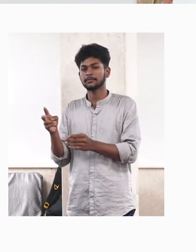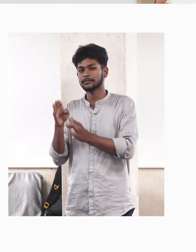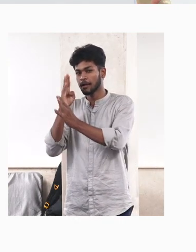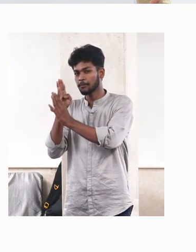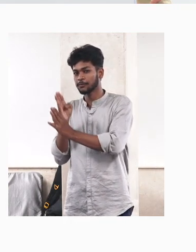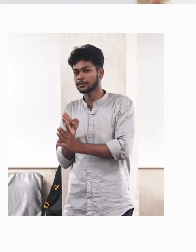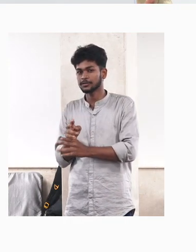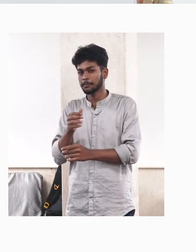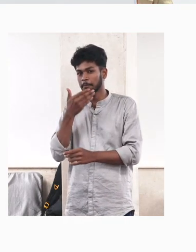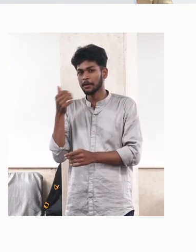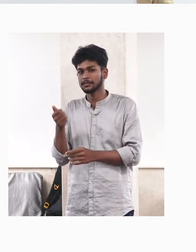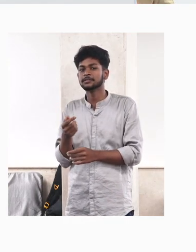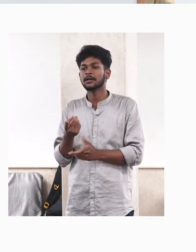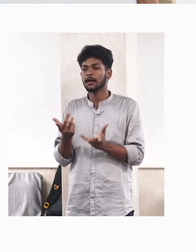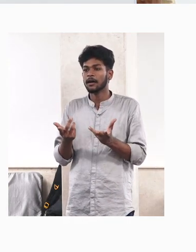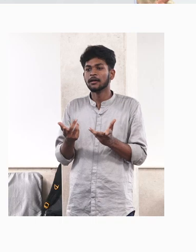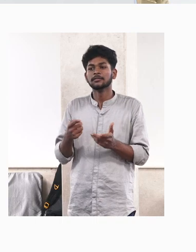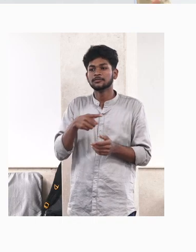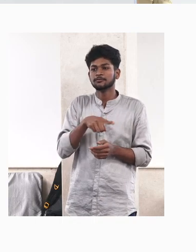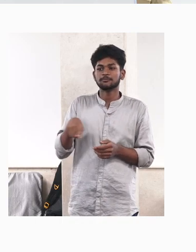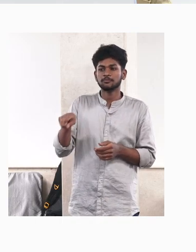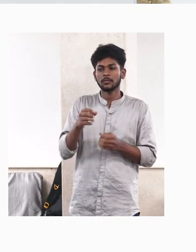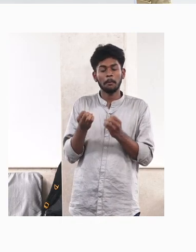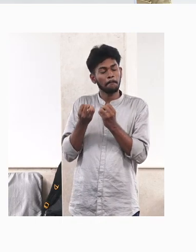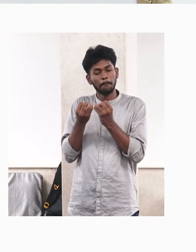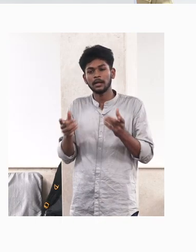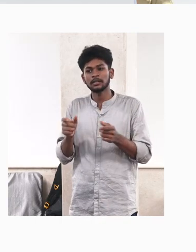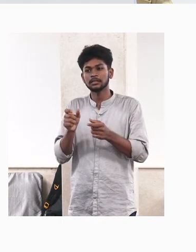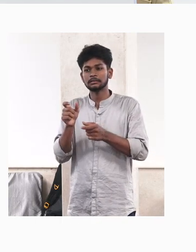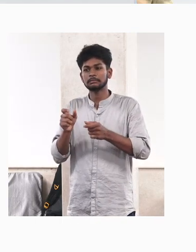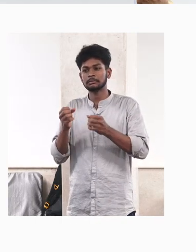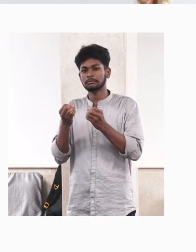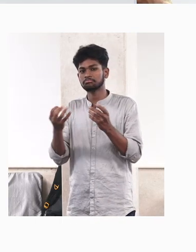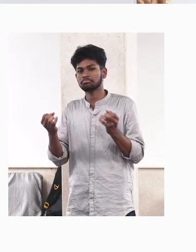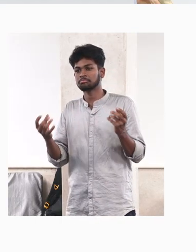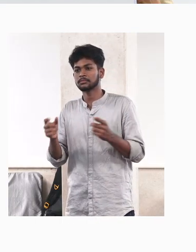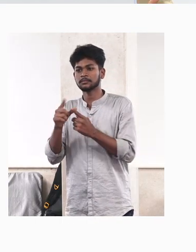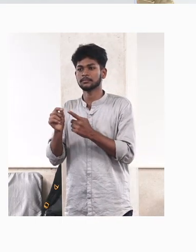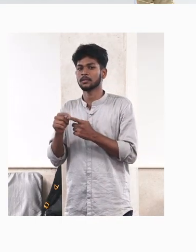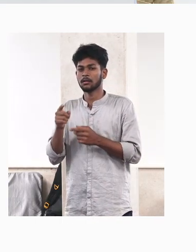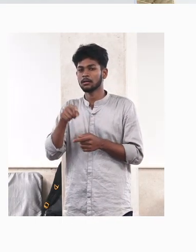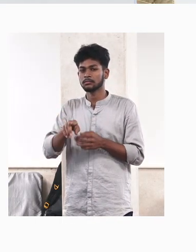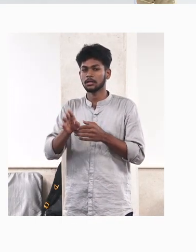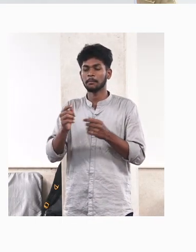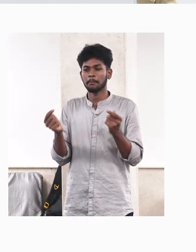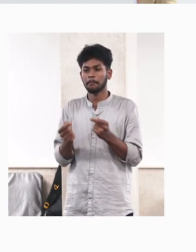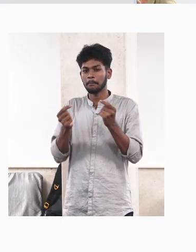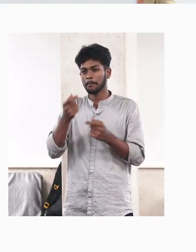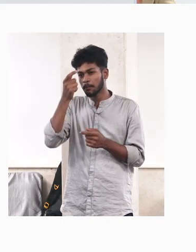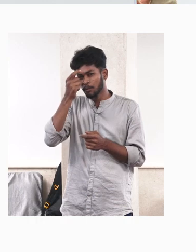in common, that is the humanistic way to approach the issue and the people,